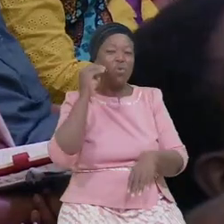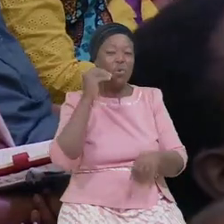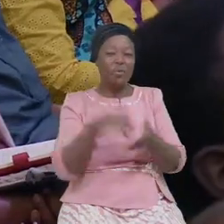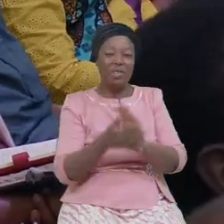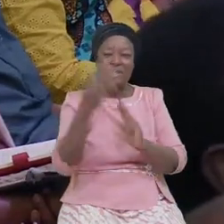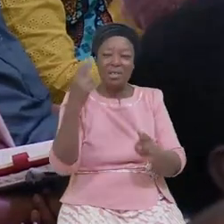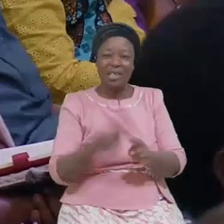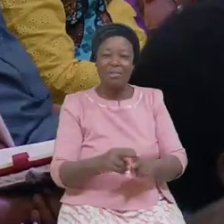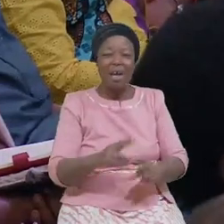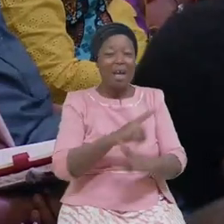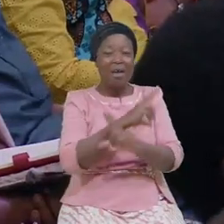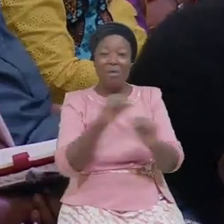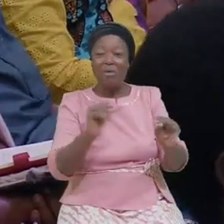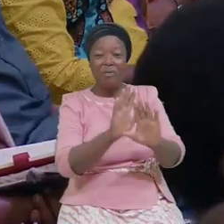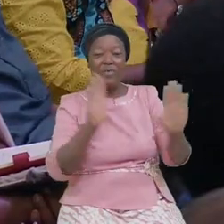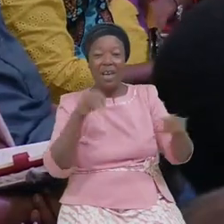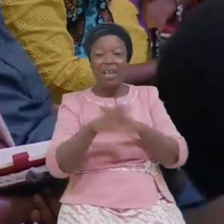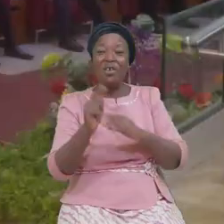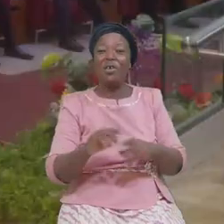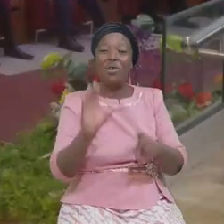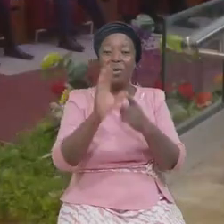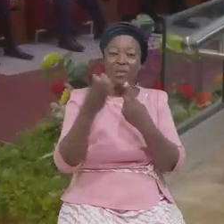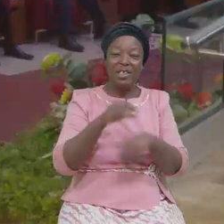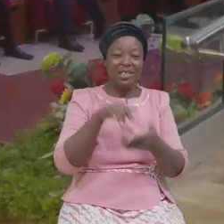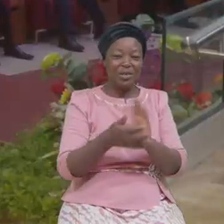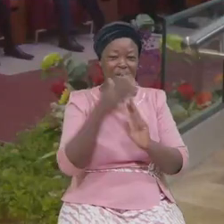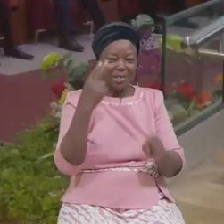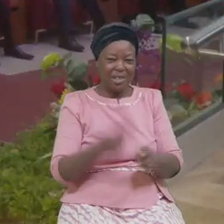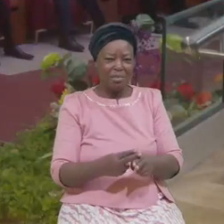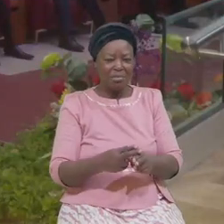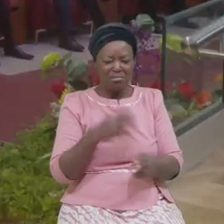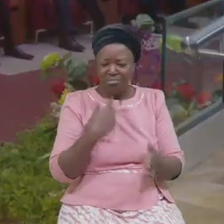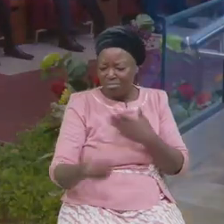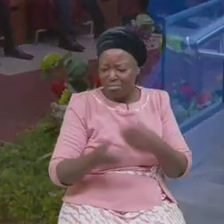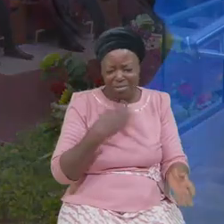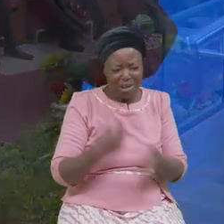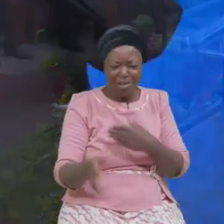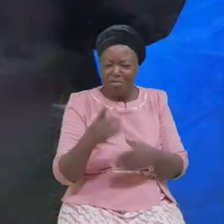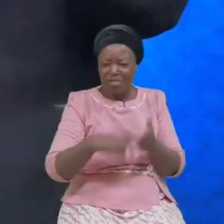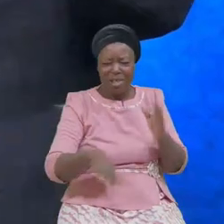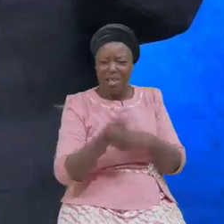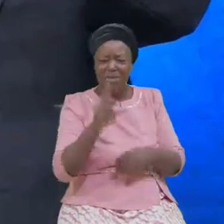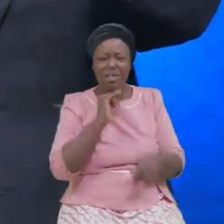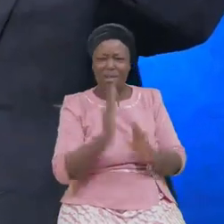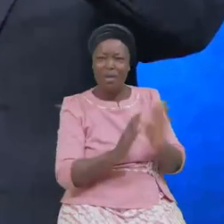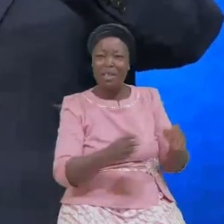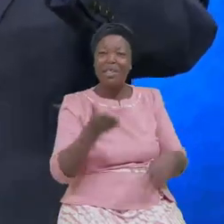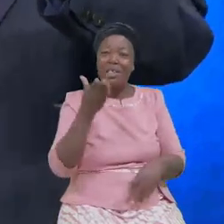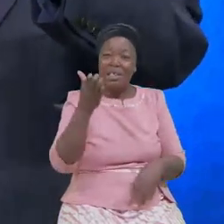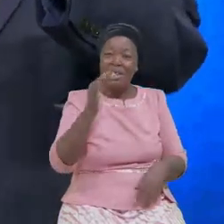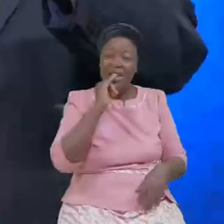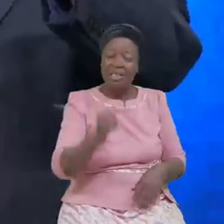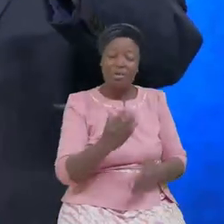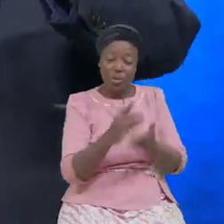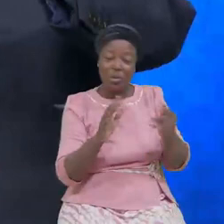No fear in your community. Whatever anybody is planning, there is somebody higher